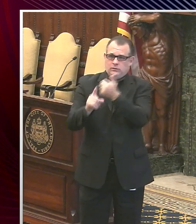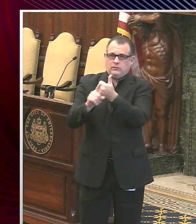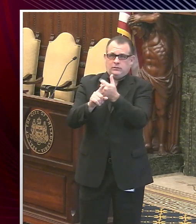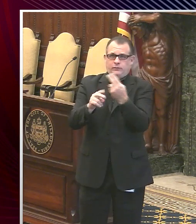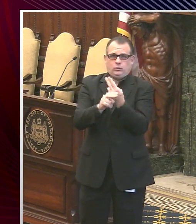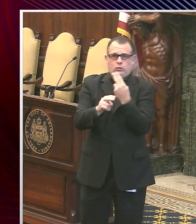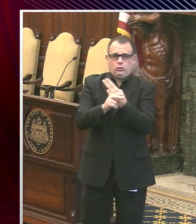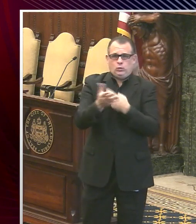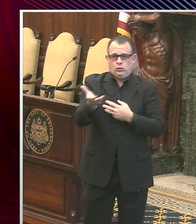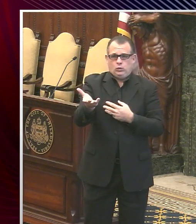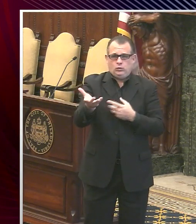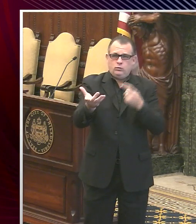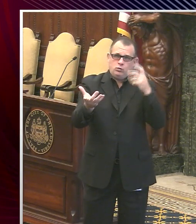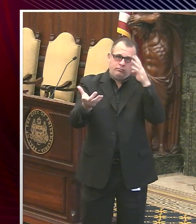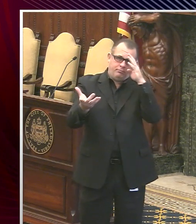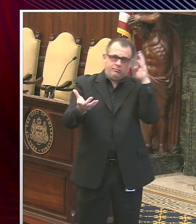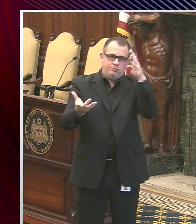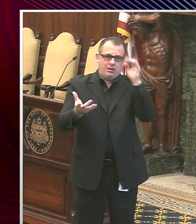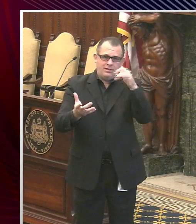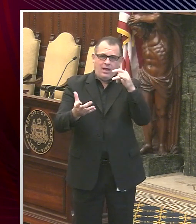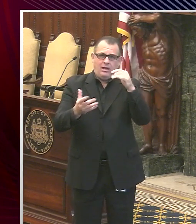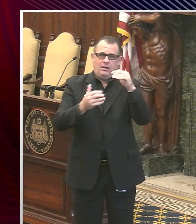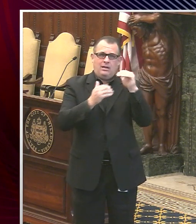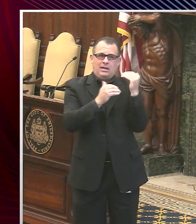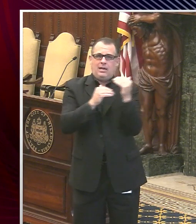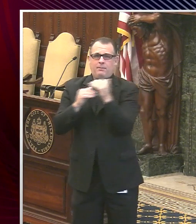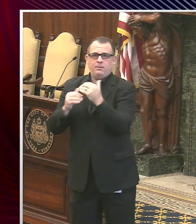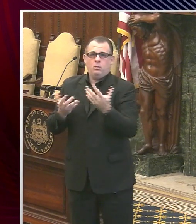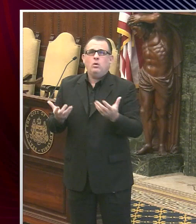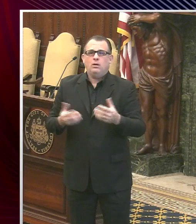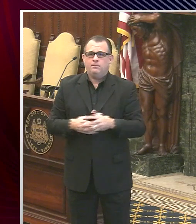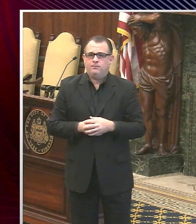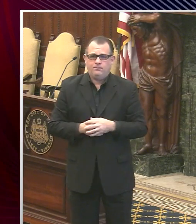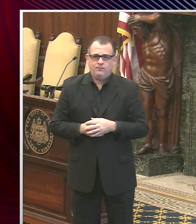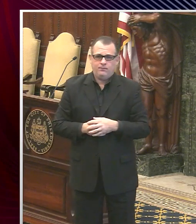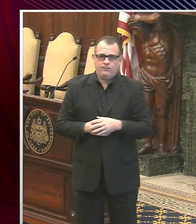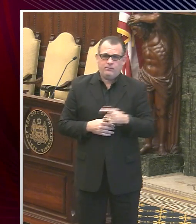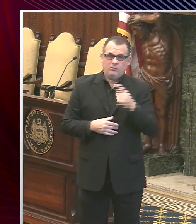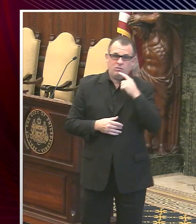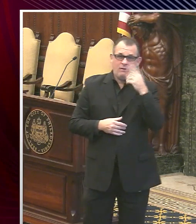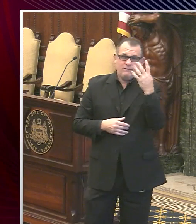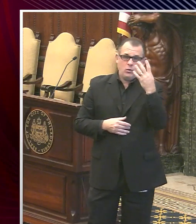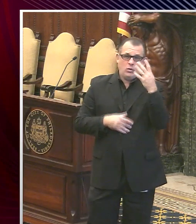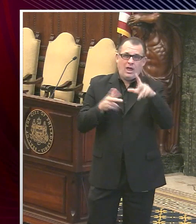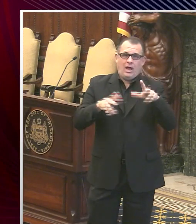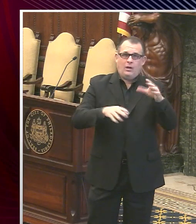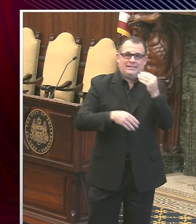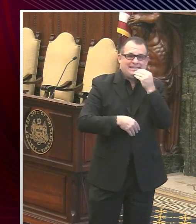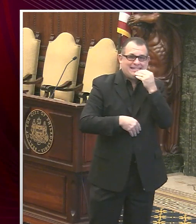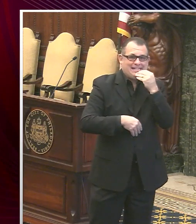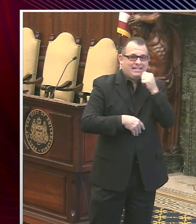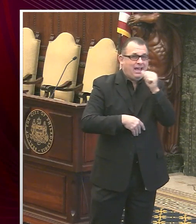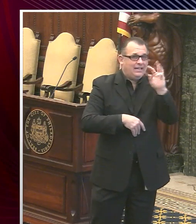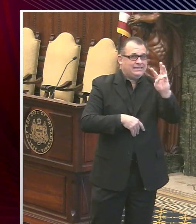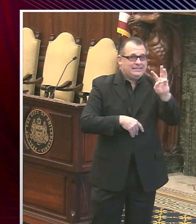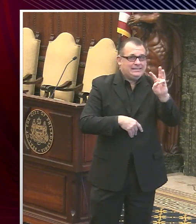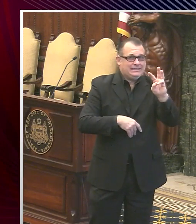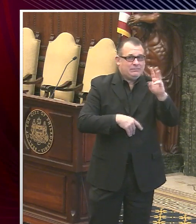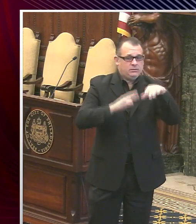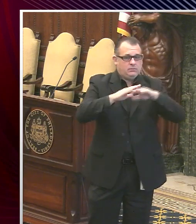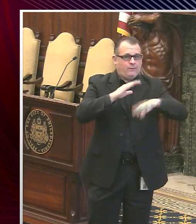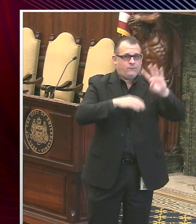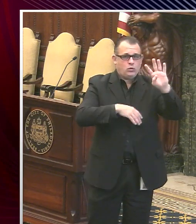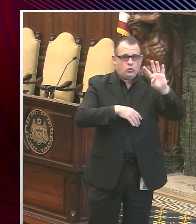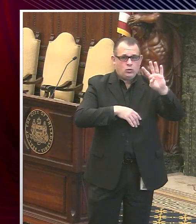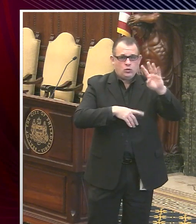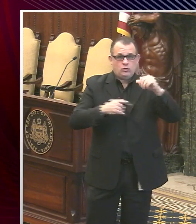to come up with these new restrictions? Why 4 people are allowed to eat outside, but not 6? Why is somebody not allowed to work